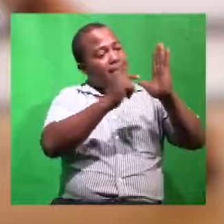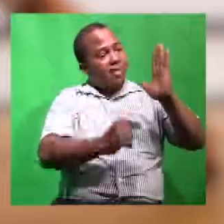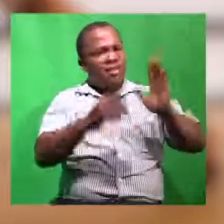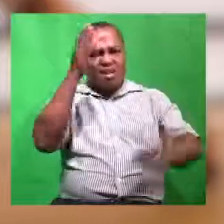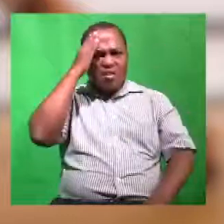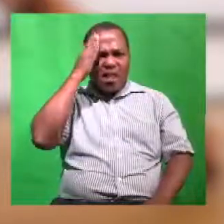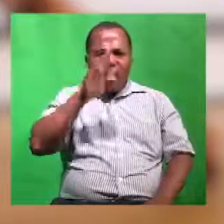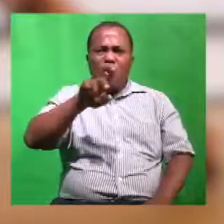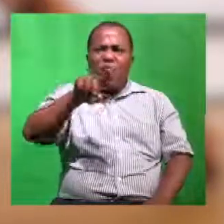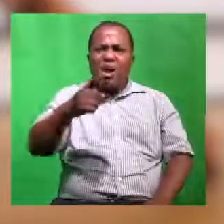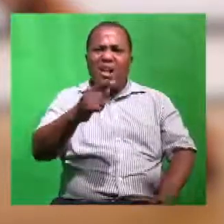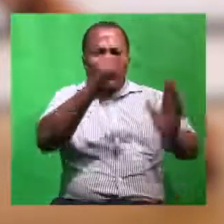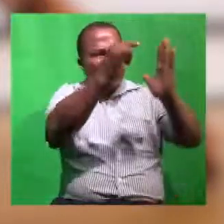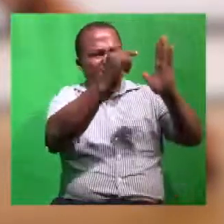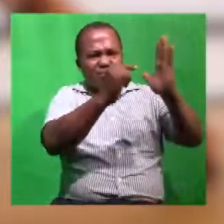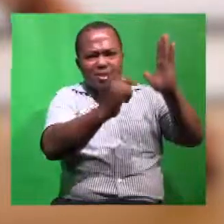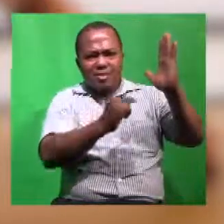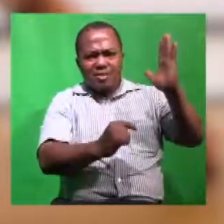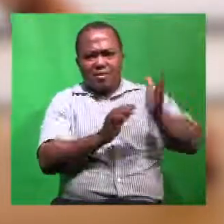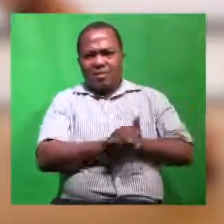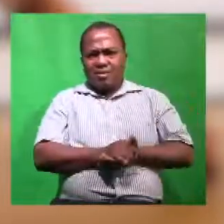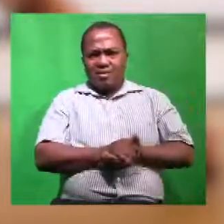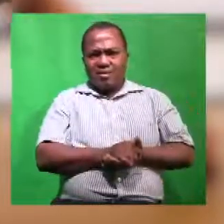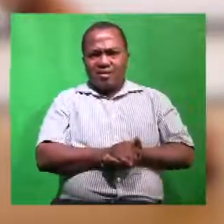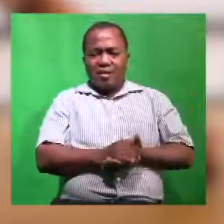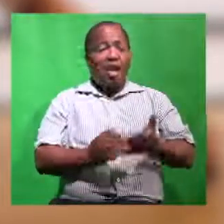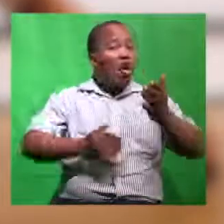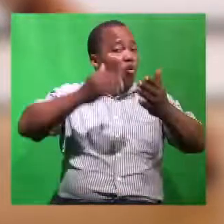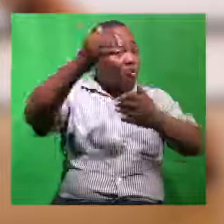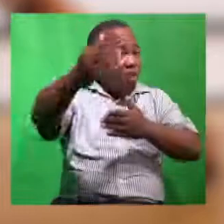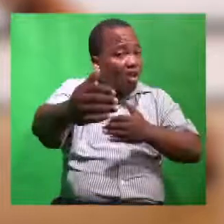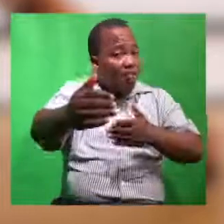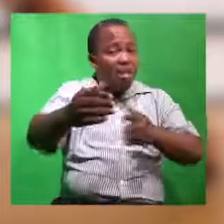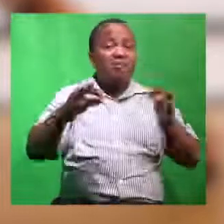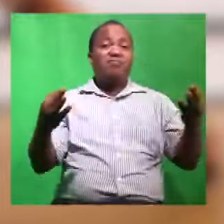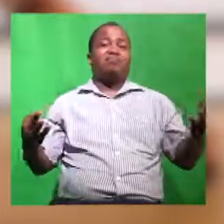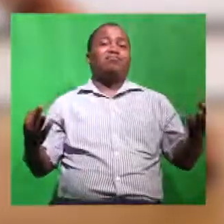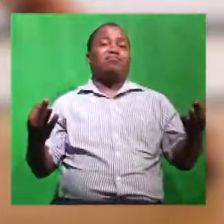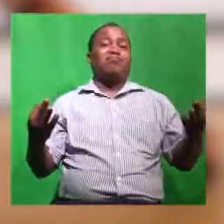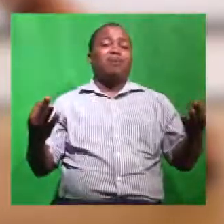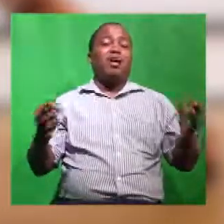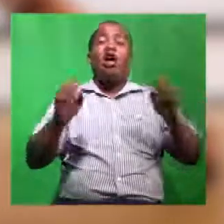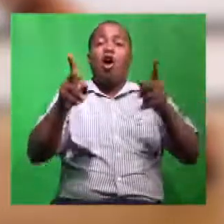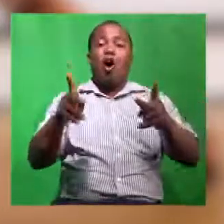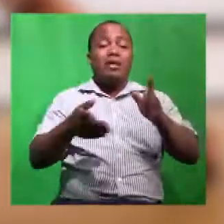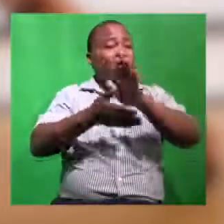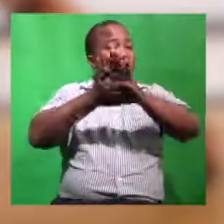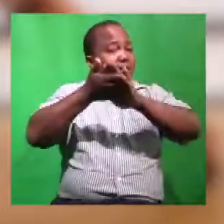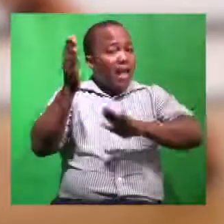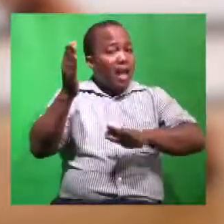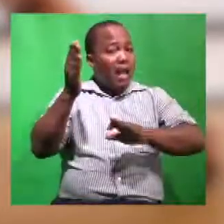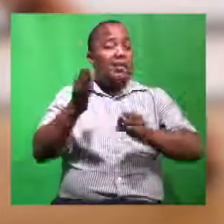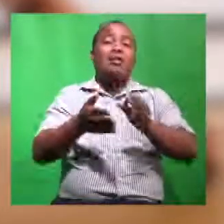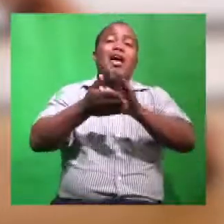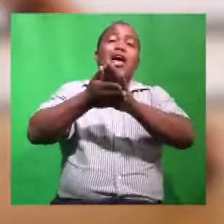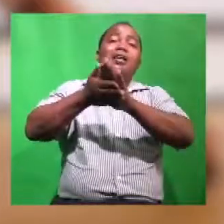remember what we have mentioned? You remember what we have mentioned. Way forward. You know way forward. a way to solve them. Okay, let us start from